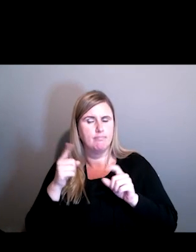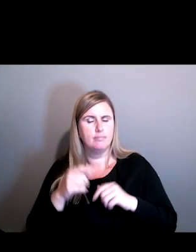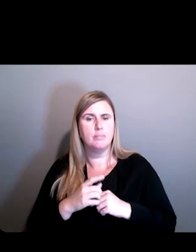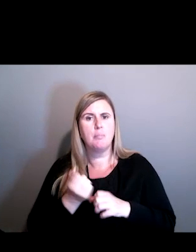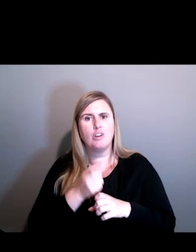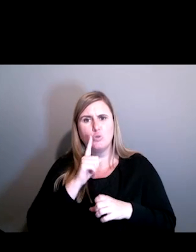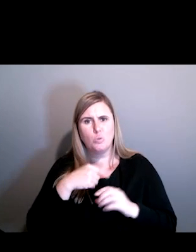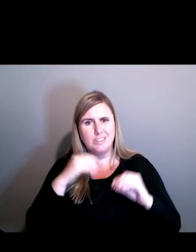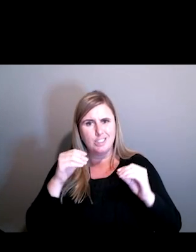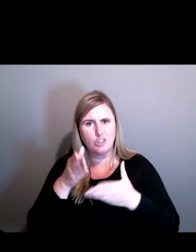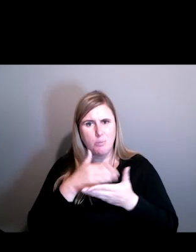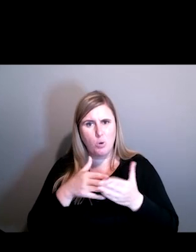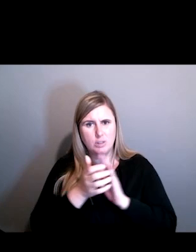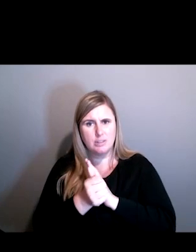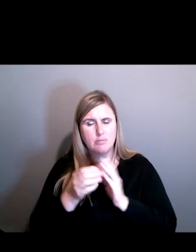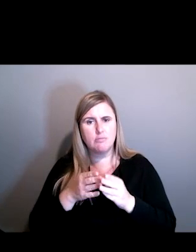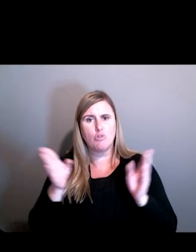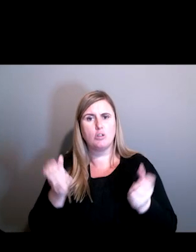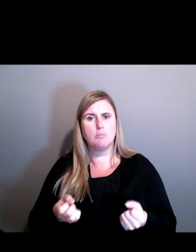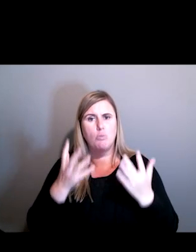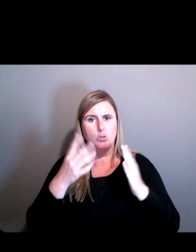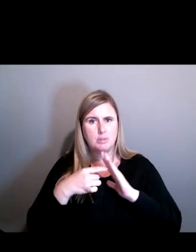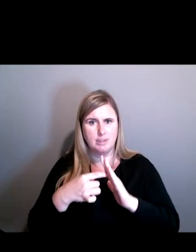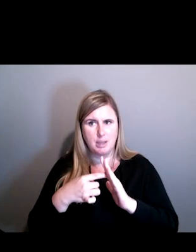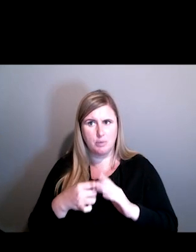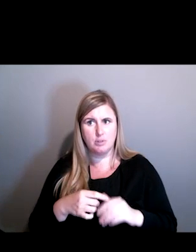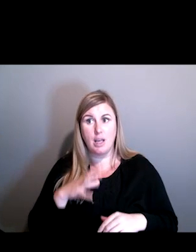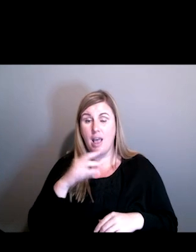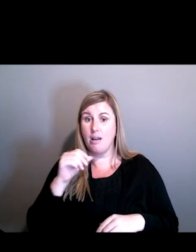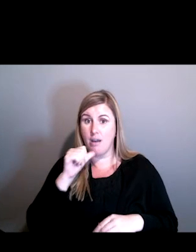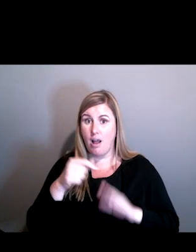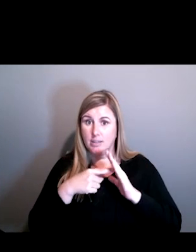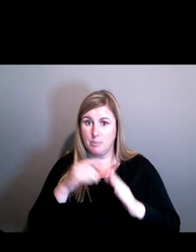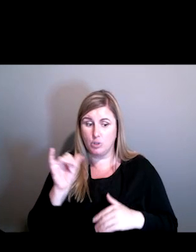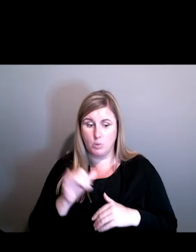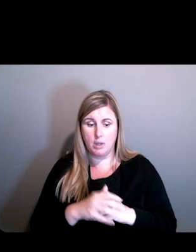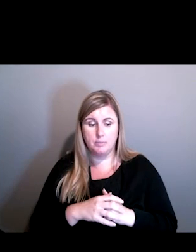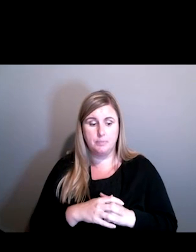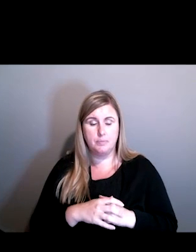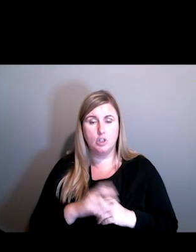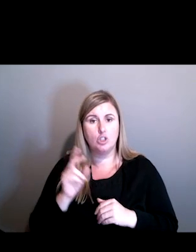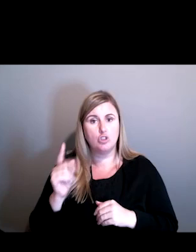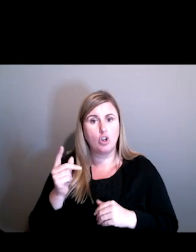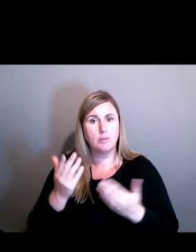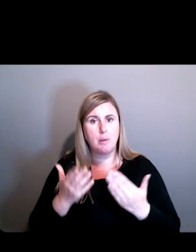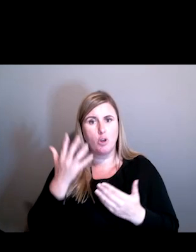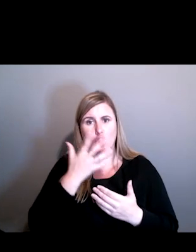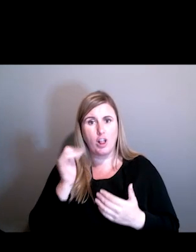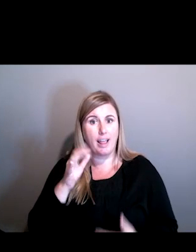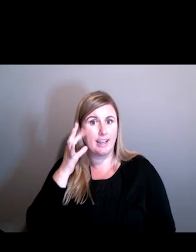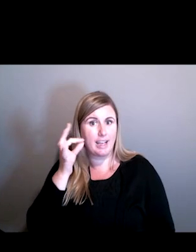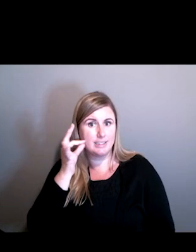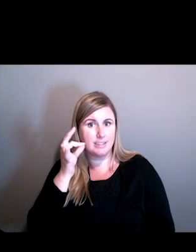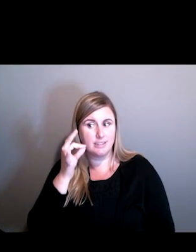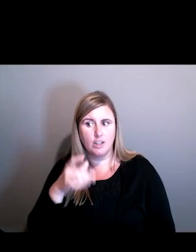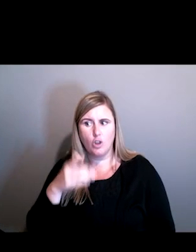so make sure we teach component skills across multiple examples and non-examples. Dogs that maybe